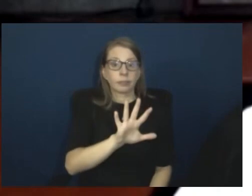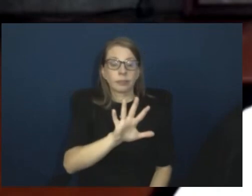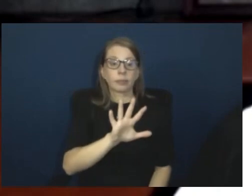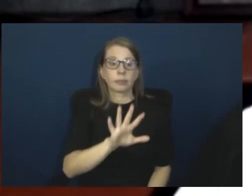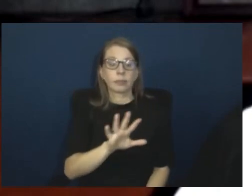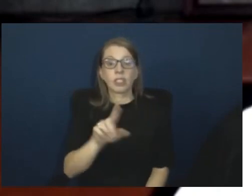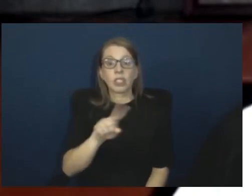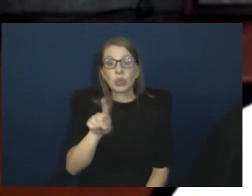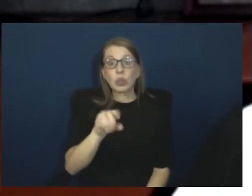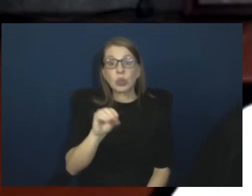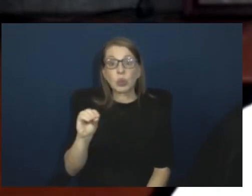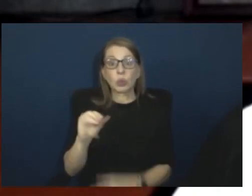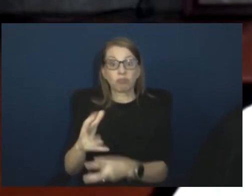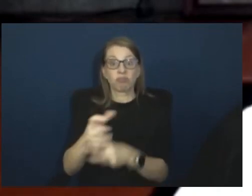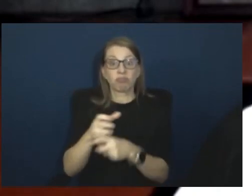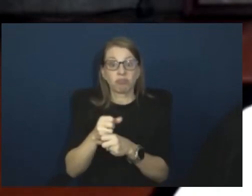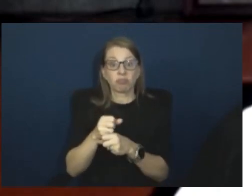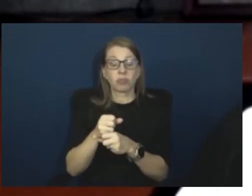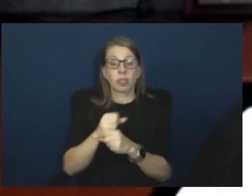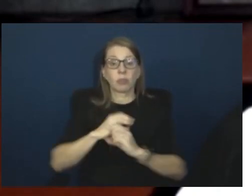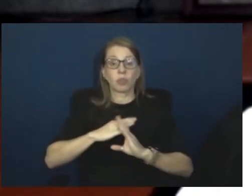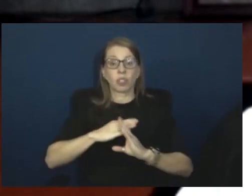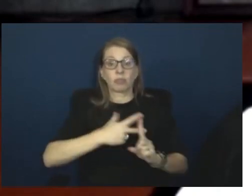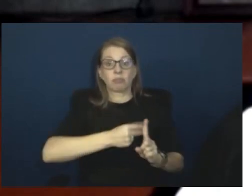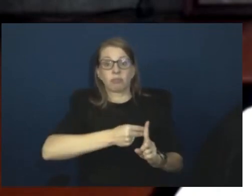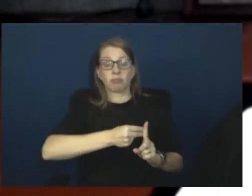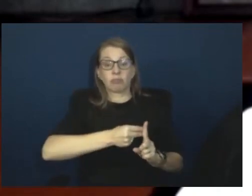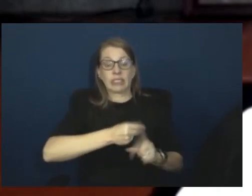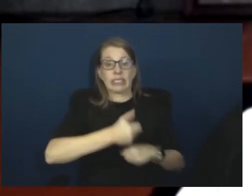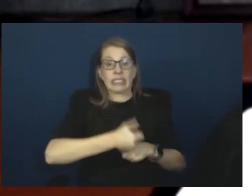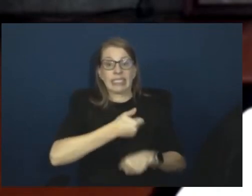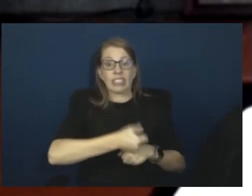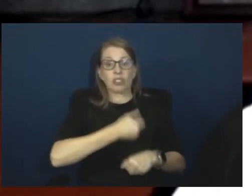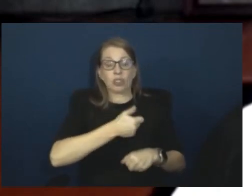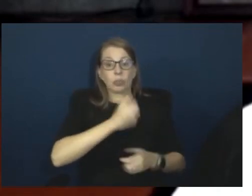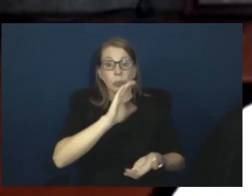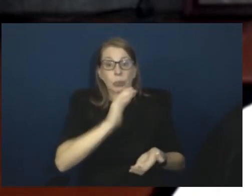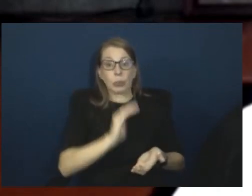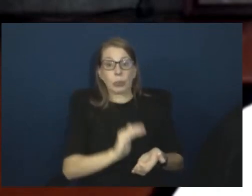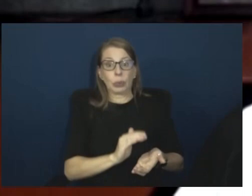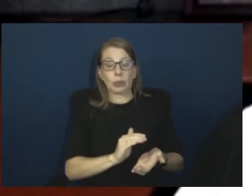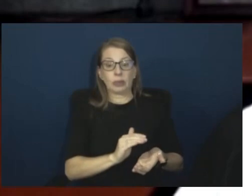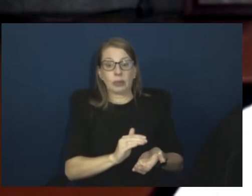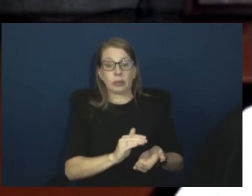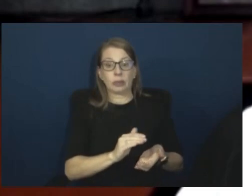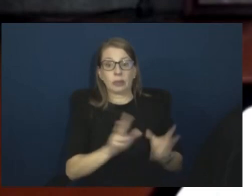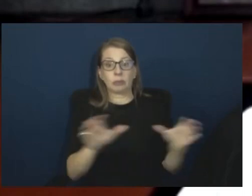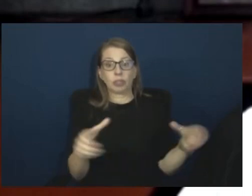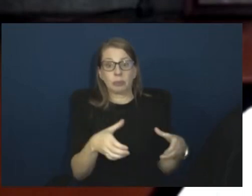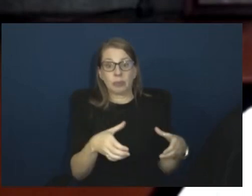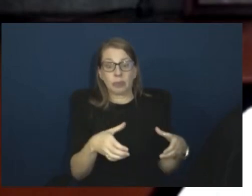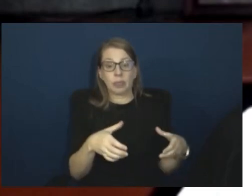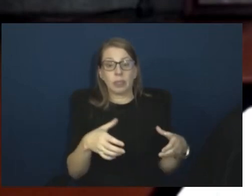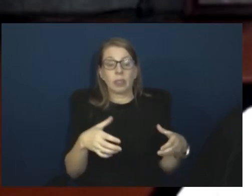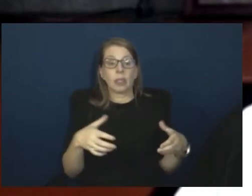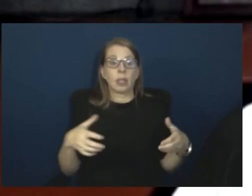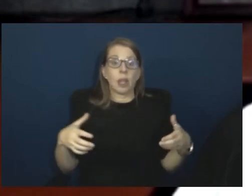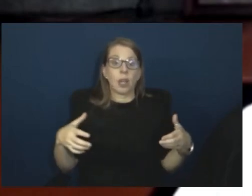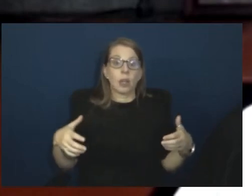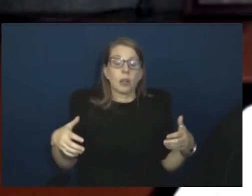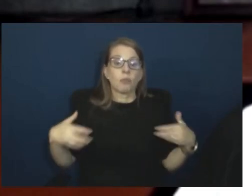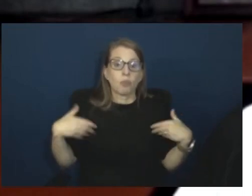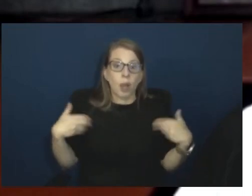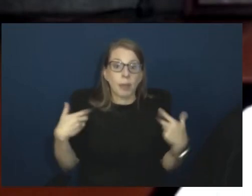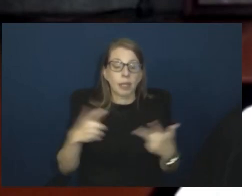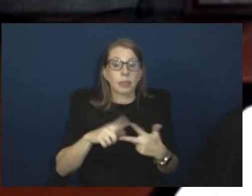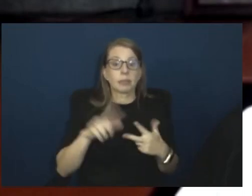to protect endangered animal species. Primates, large cats, etc. So